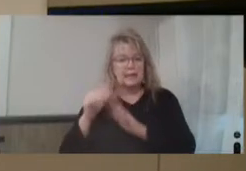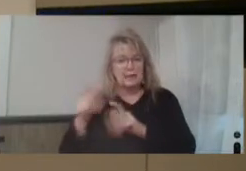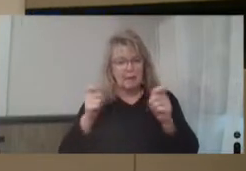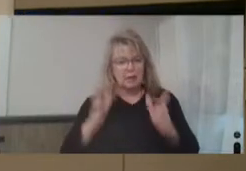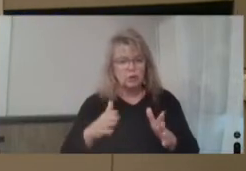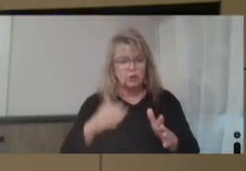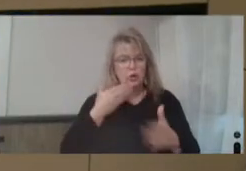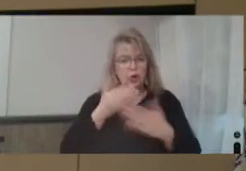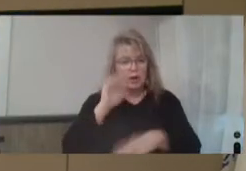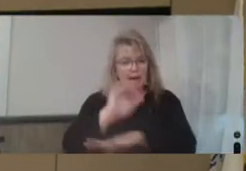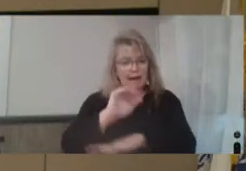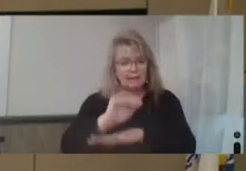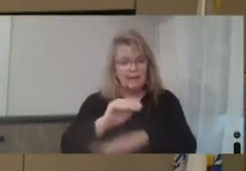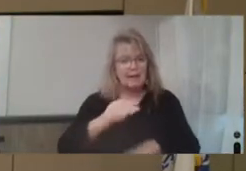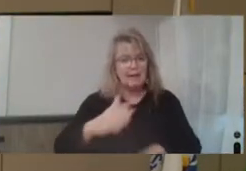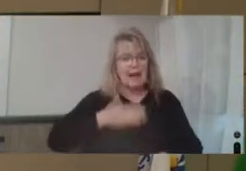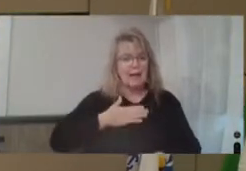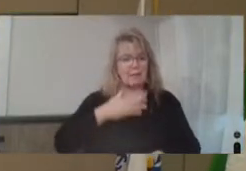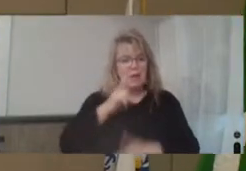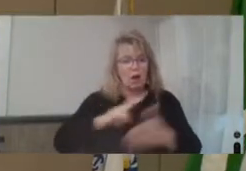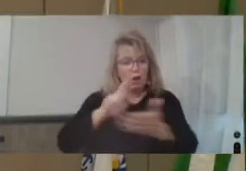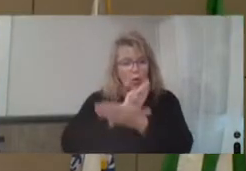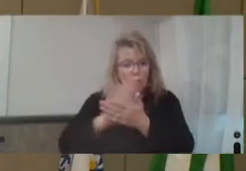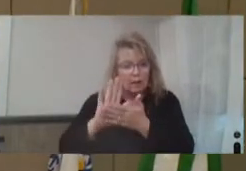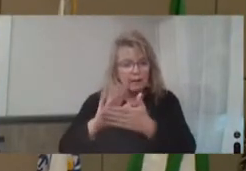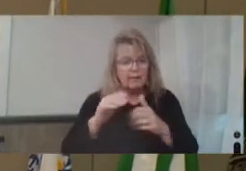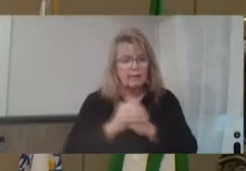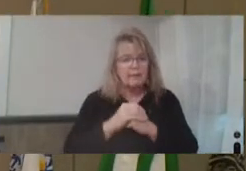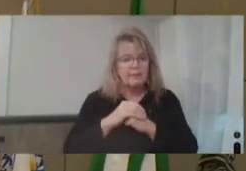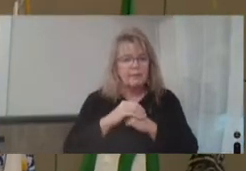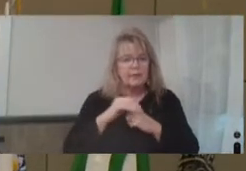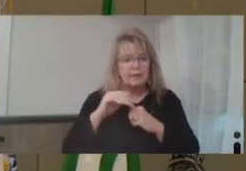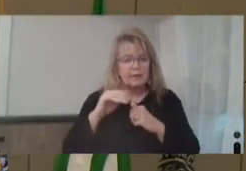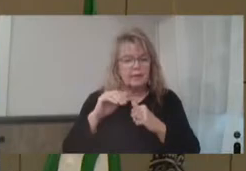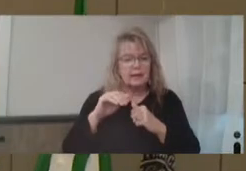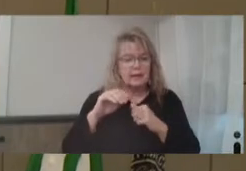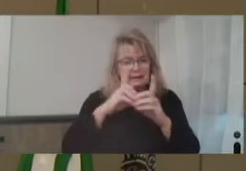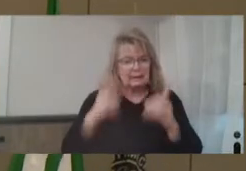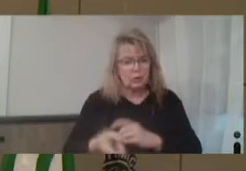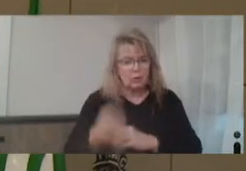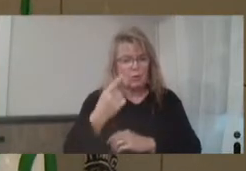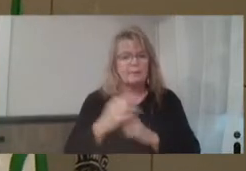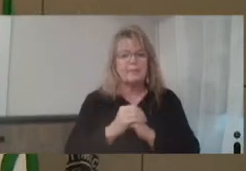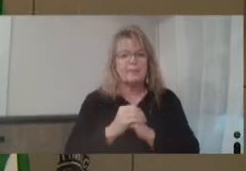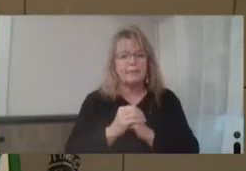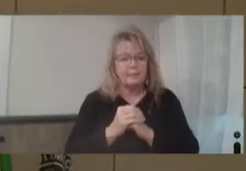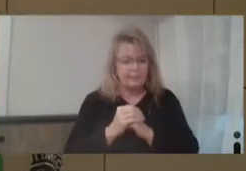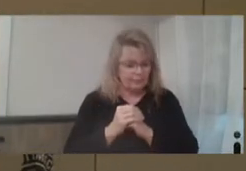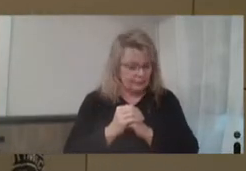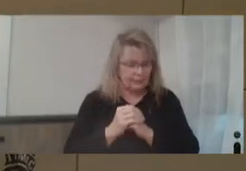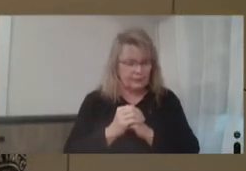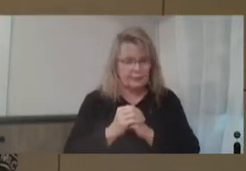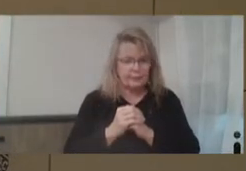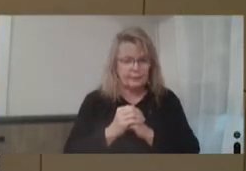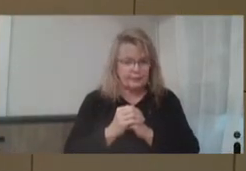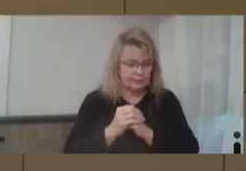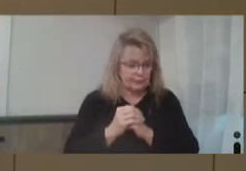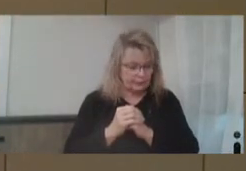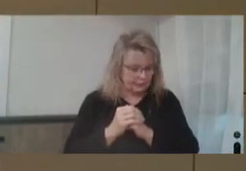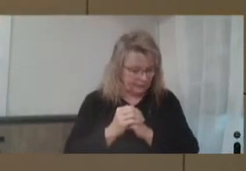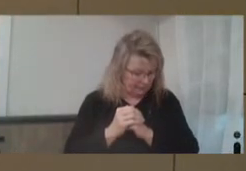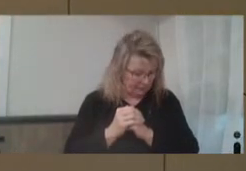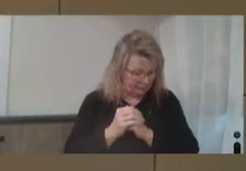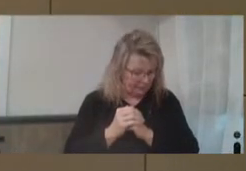and happy Holi. Dante Anderson, Mayor Pro Tem, District 1. Malcolm Graham, District 2. Ed Driggs, District